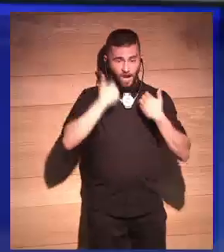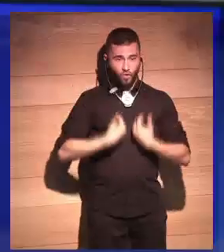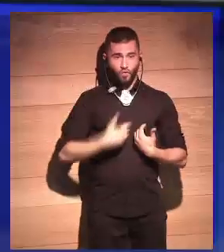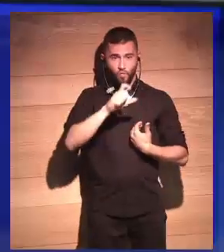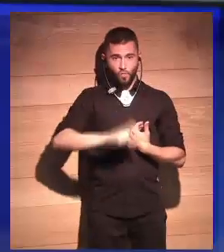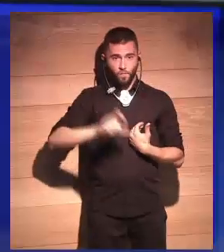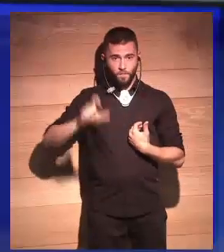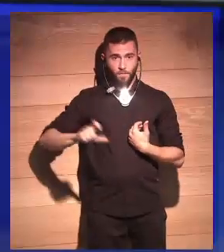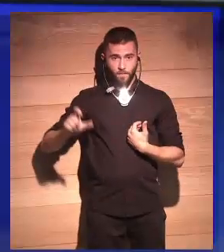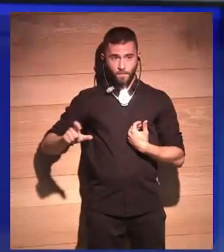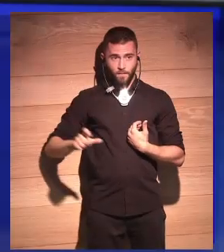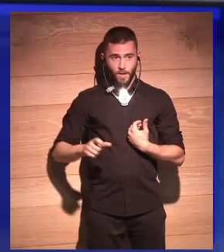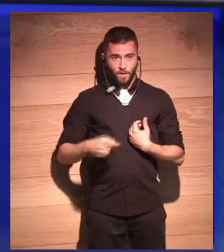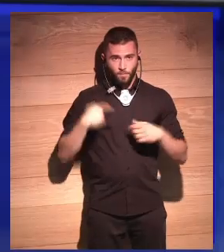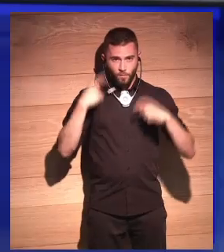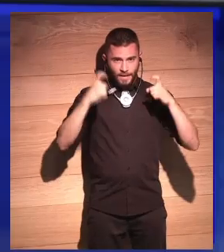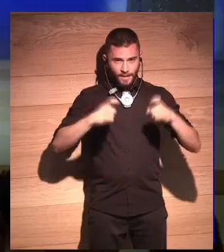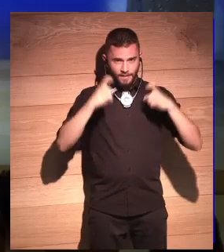Sorry if I get it wrong.